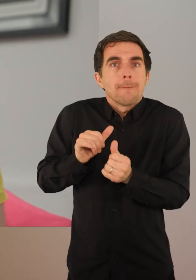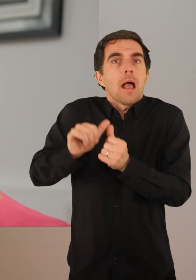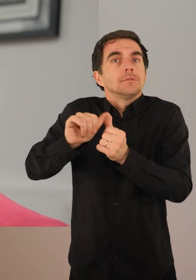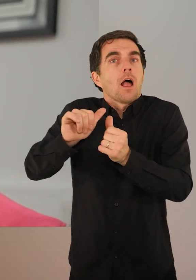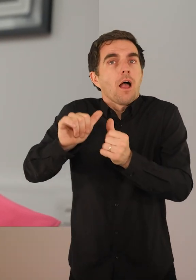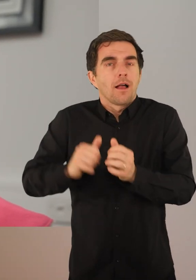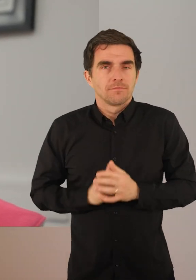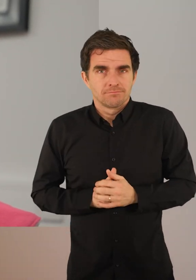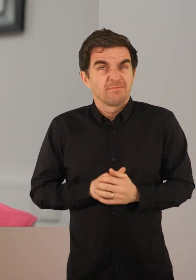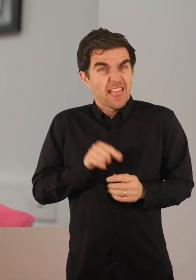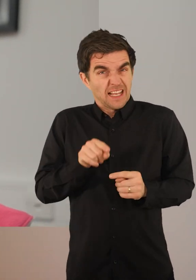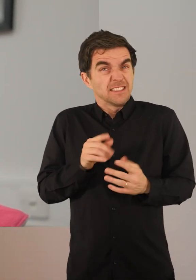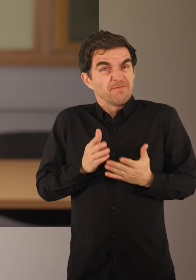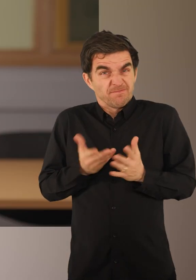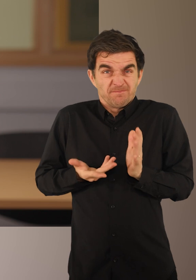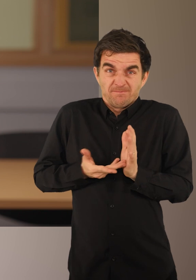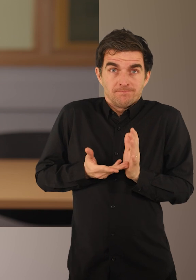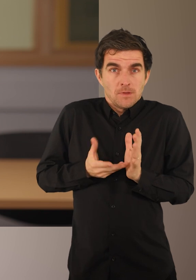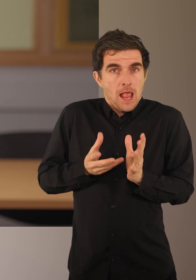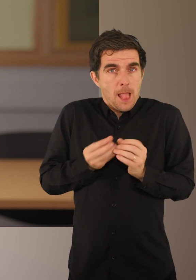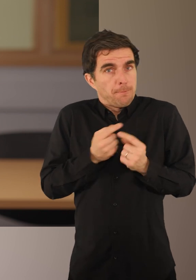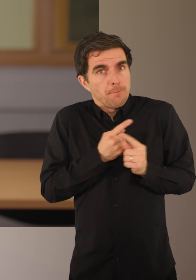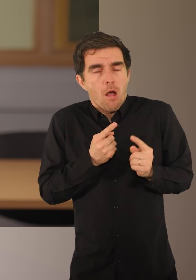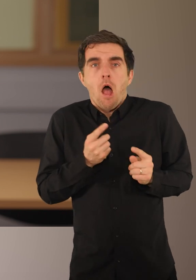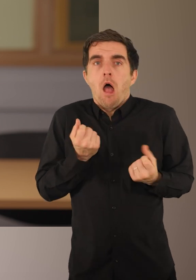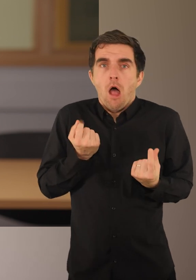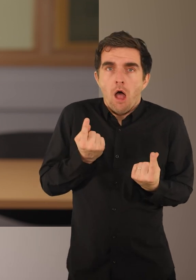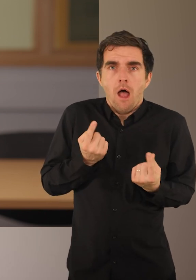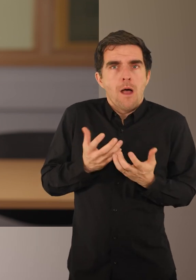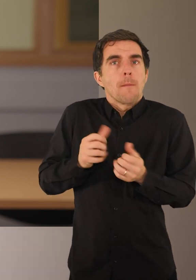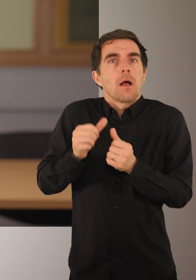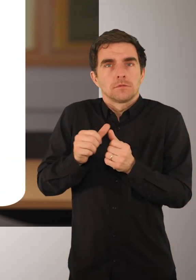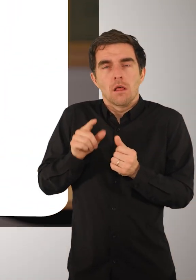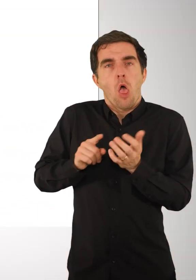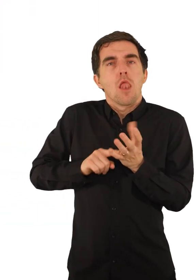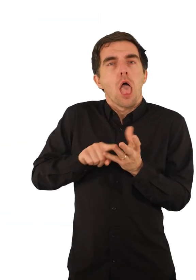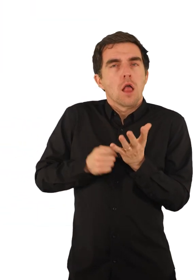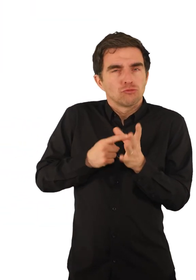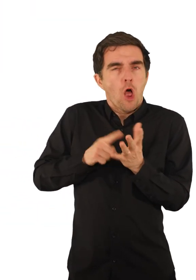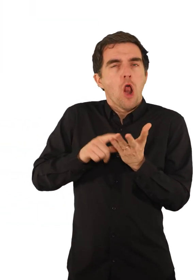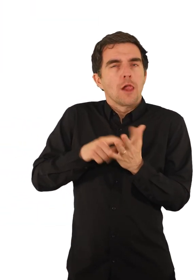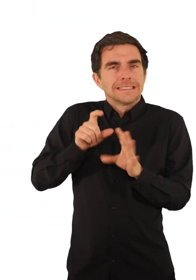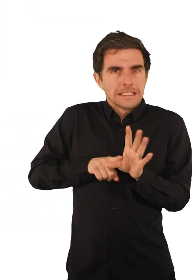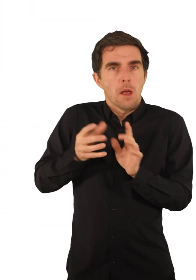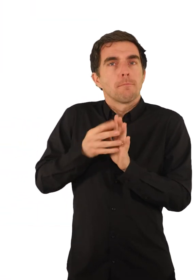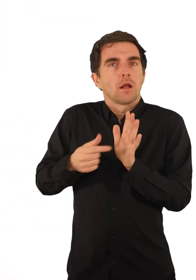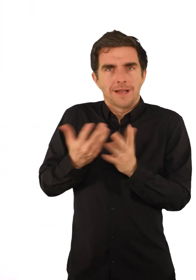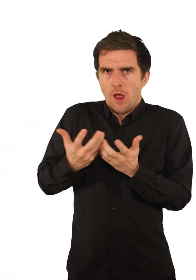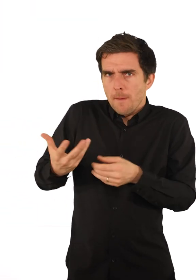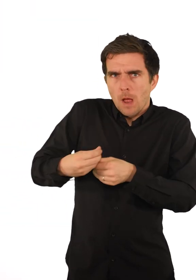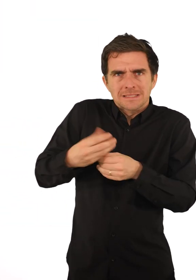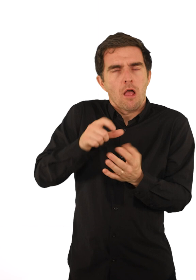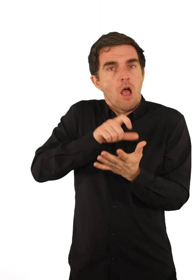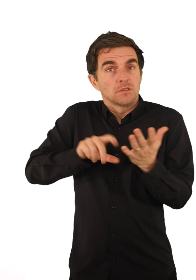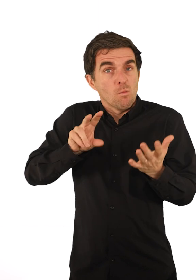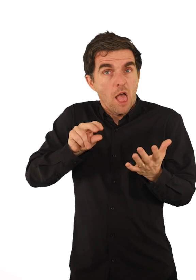make things better. There is something else that helps them understand this. It's called the Laura Lundy model of participation, and it